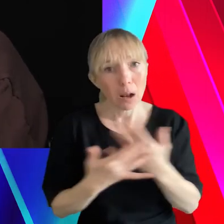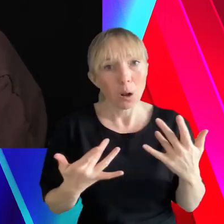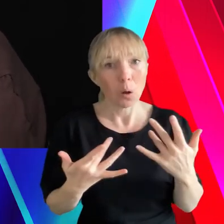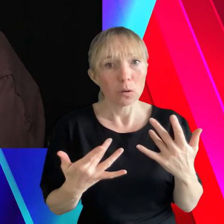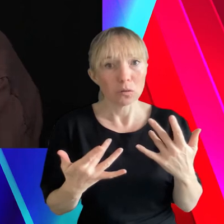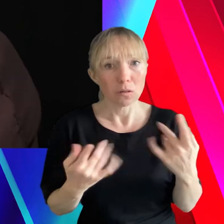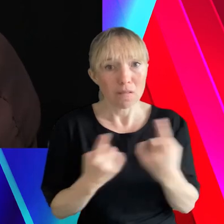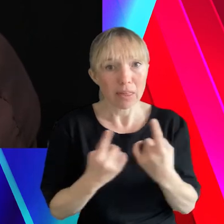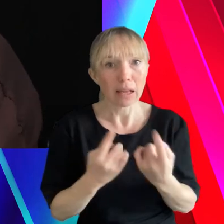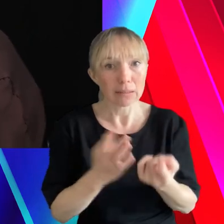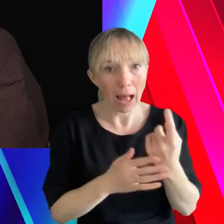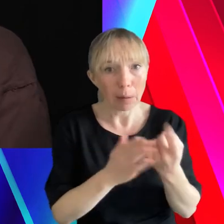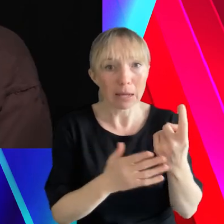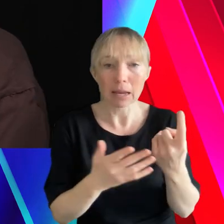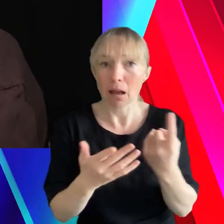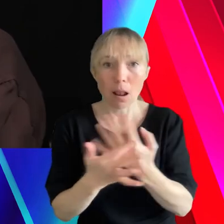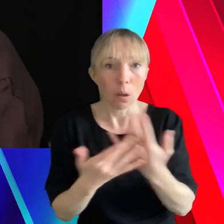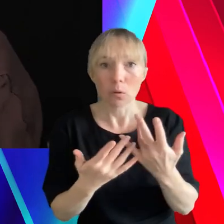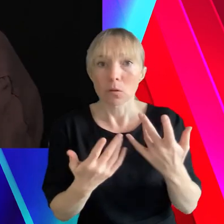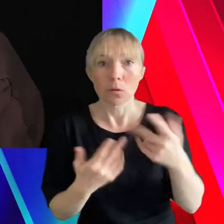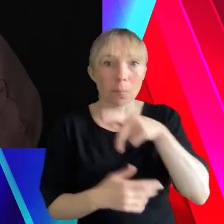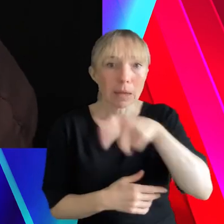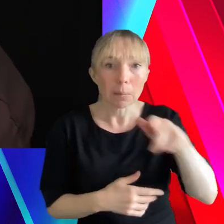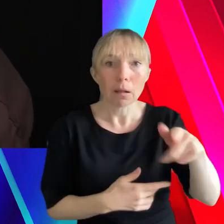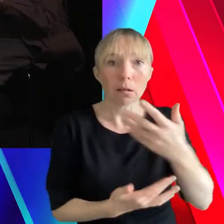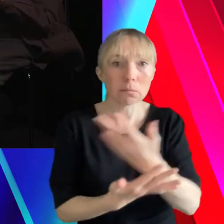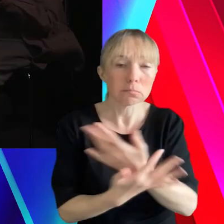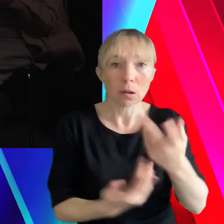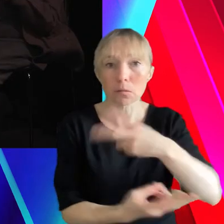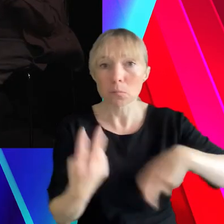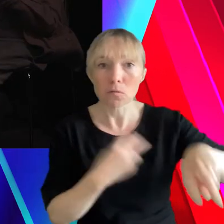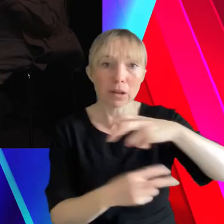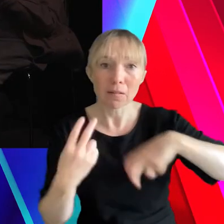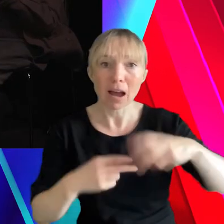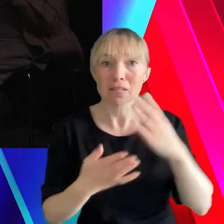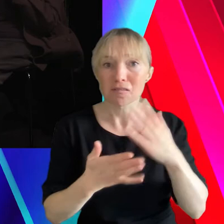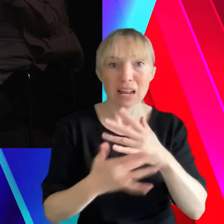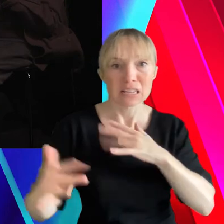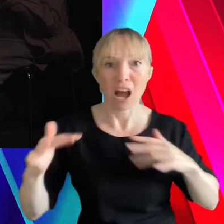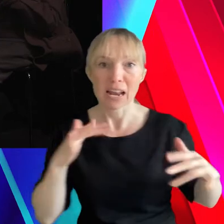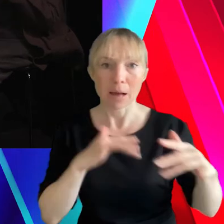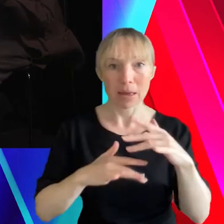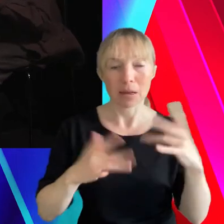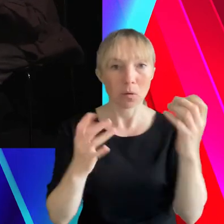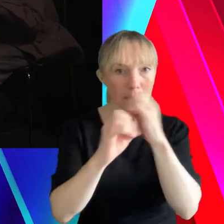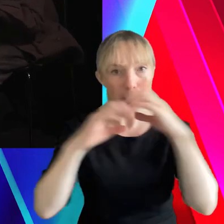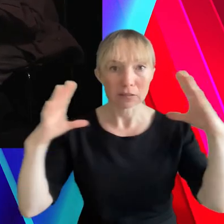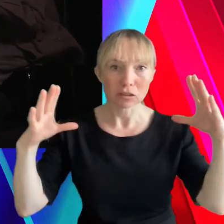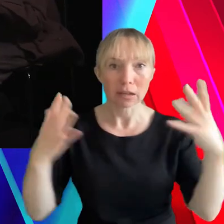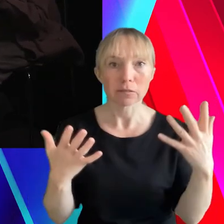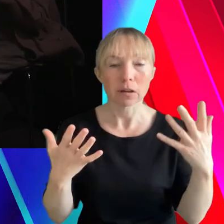on, a lot of people, a lot of moving around. So cinematically, it's very dynamic, it's very imaginative, but